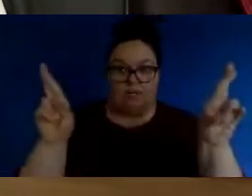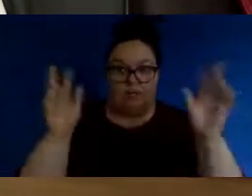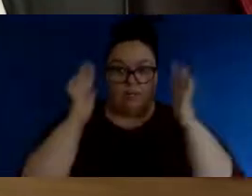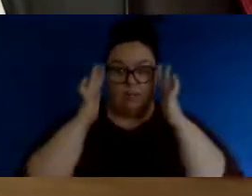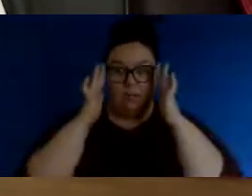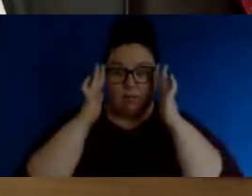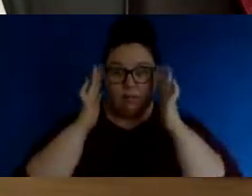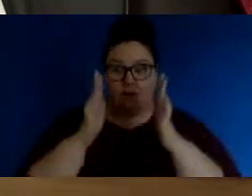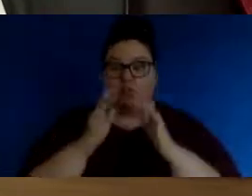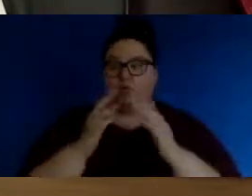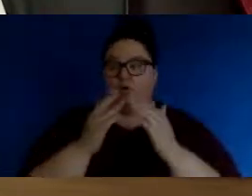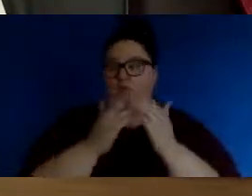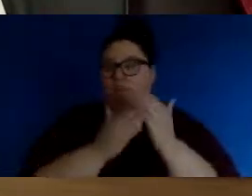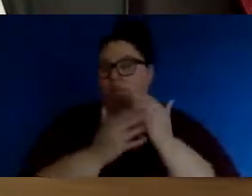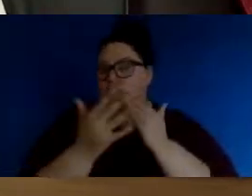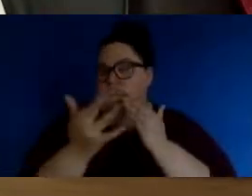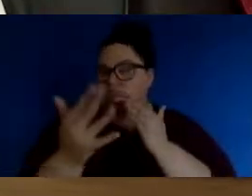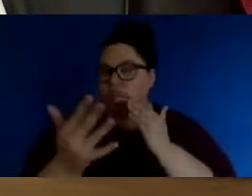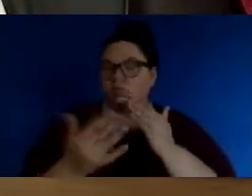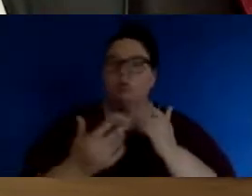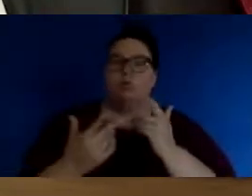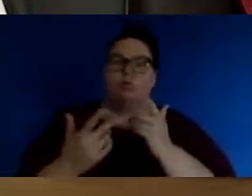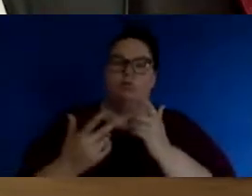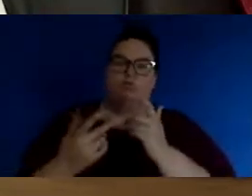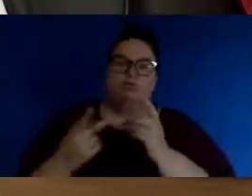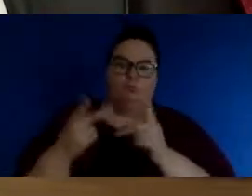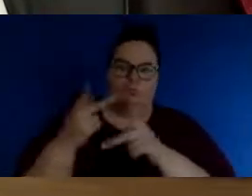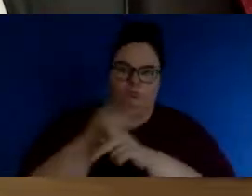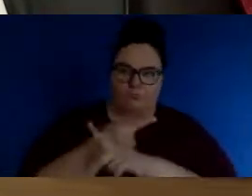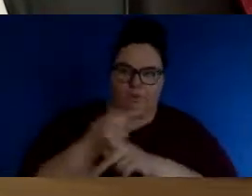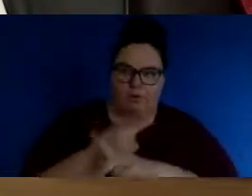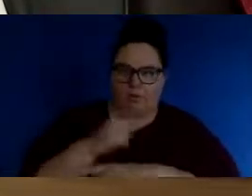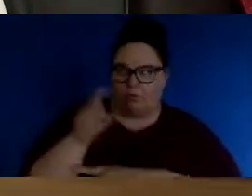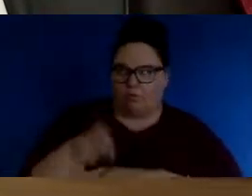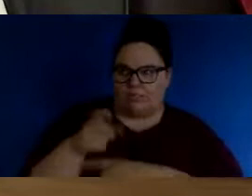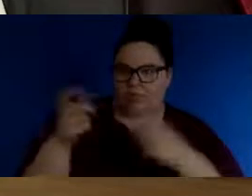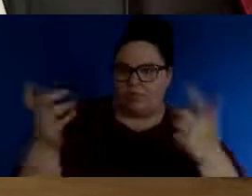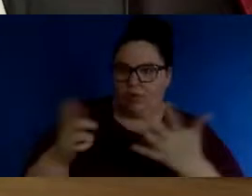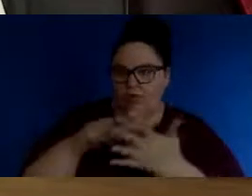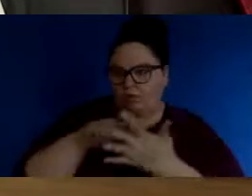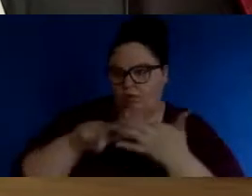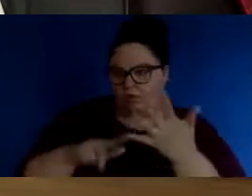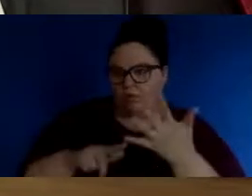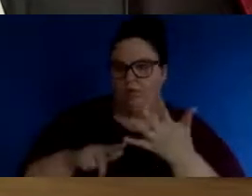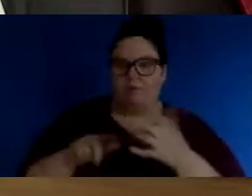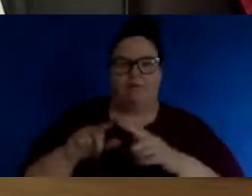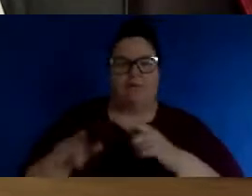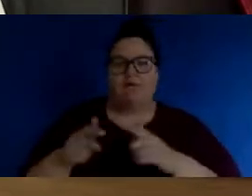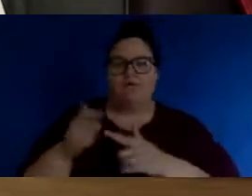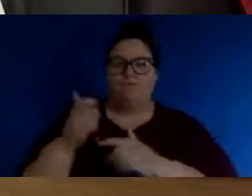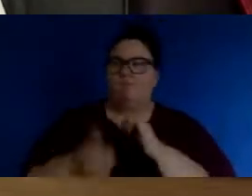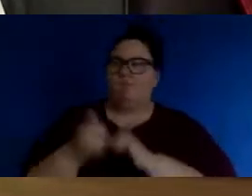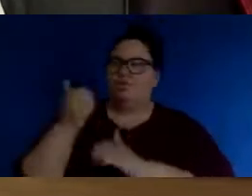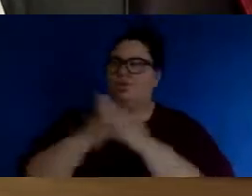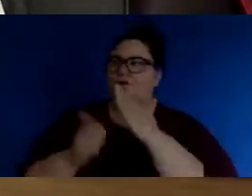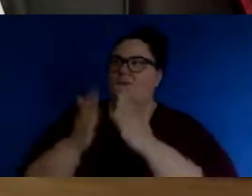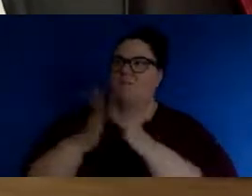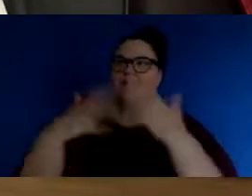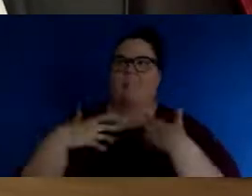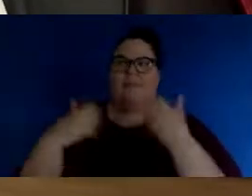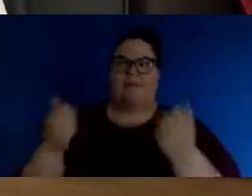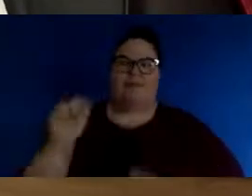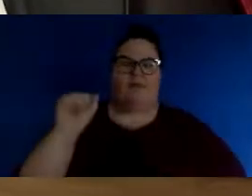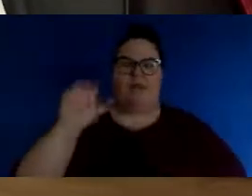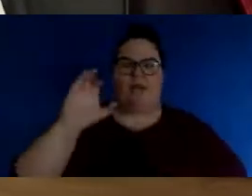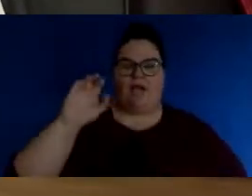have more conversations about what types of things we will continue to need, but there will be a lot of things that will just fall under the Public Health Act, as